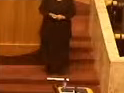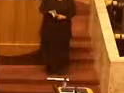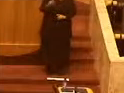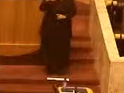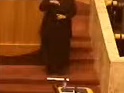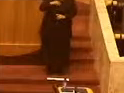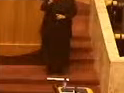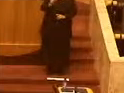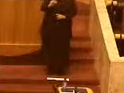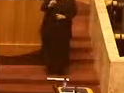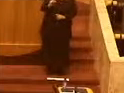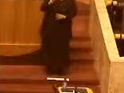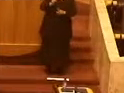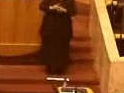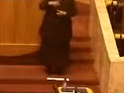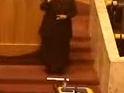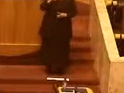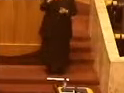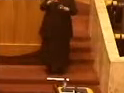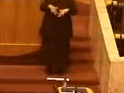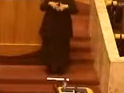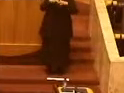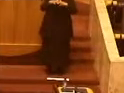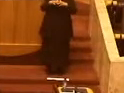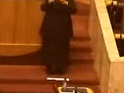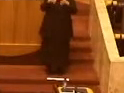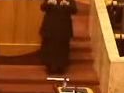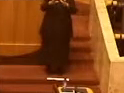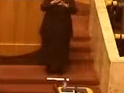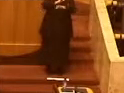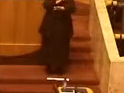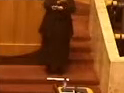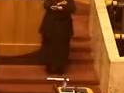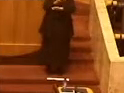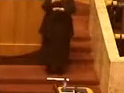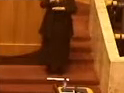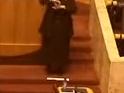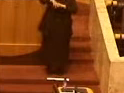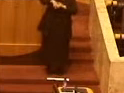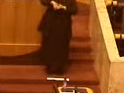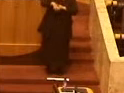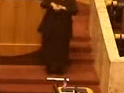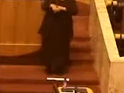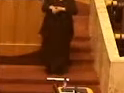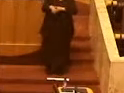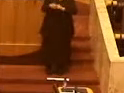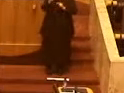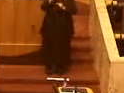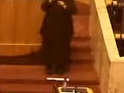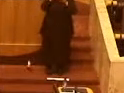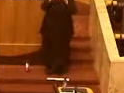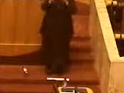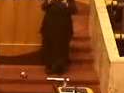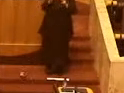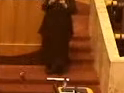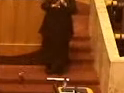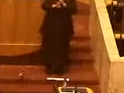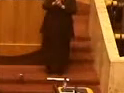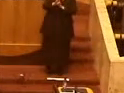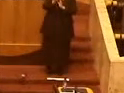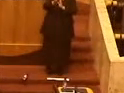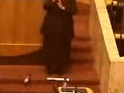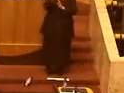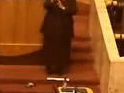on the verge of finalizing the establishment of a road agency for the province with the view to improve our future